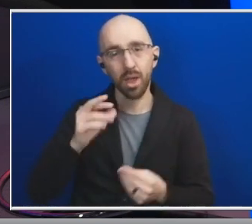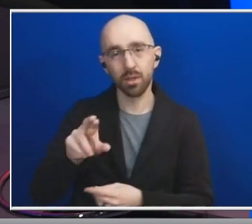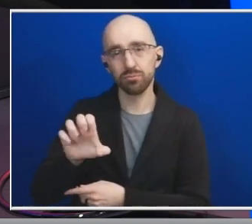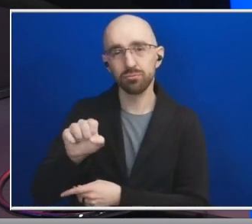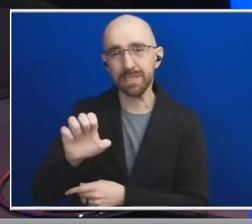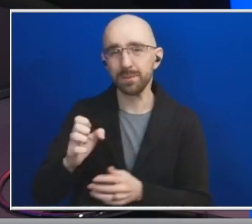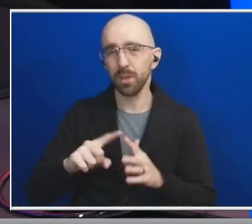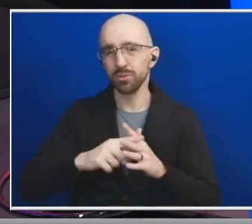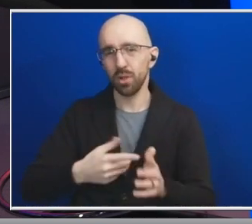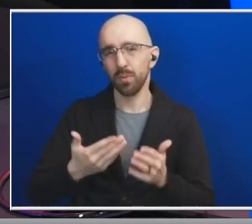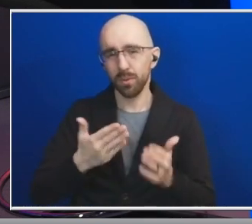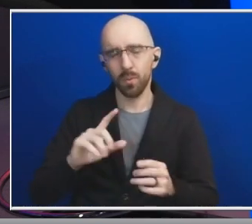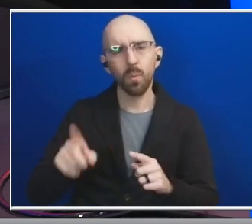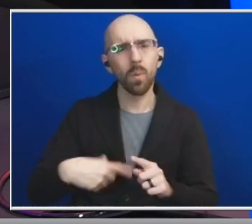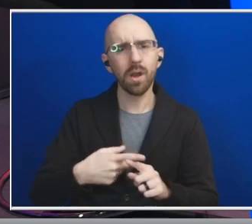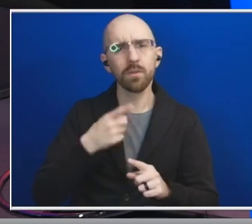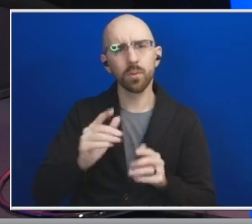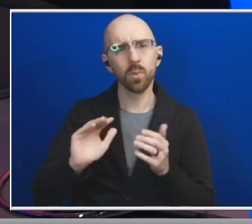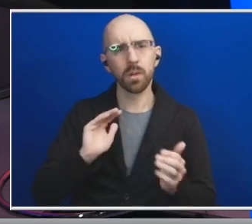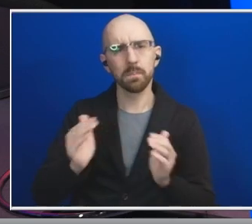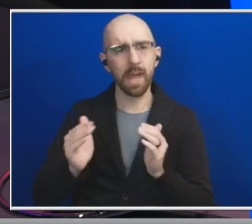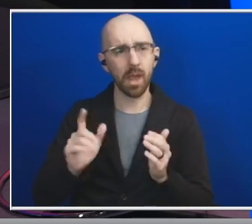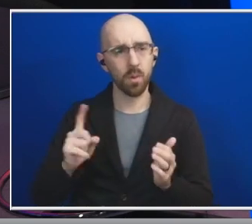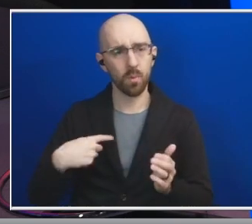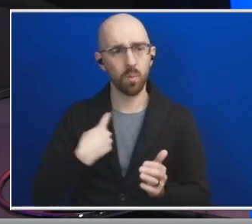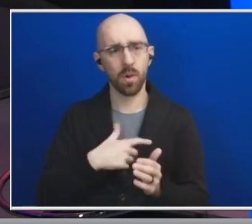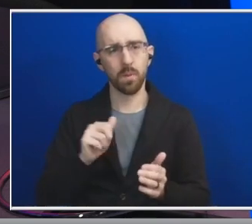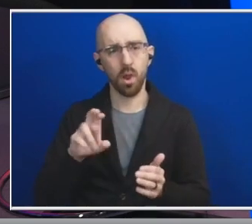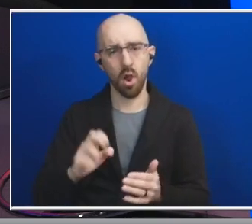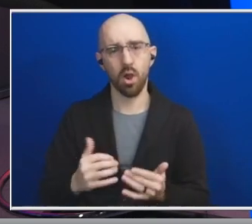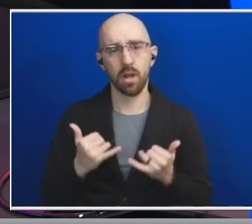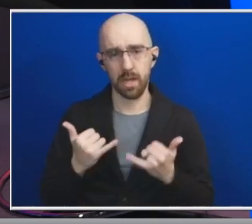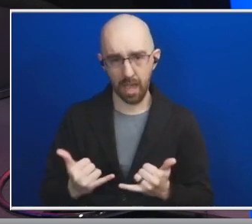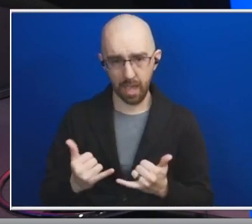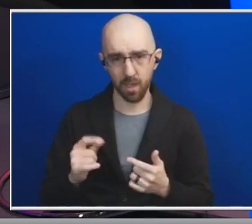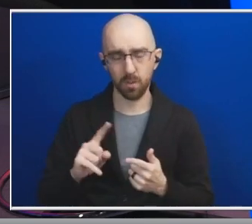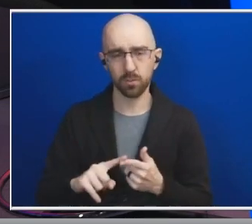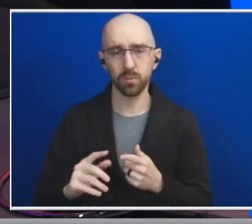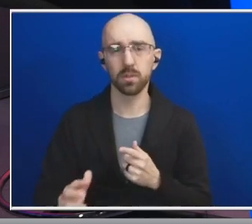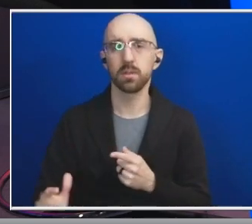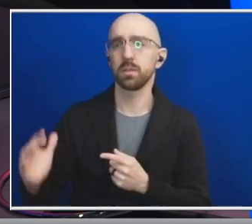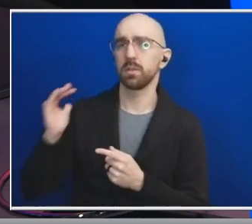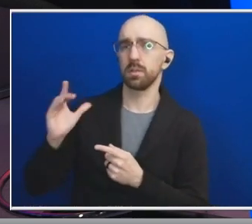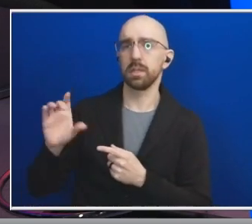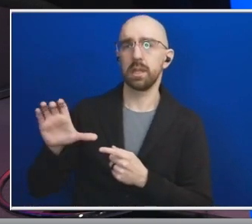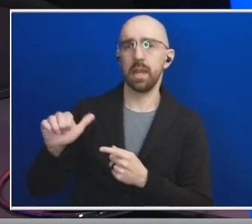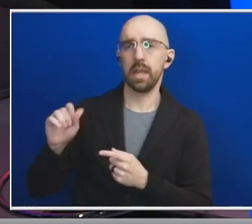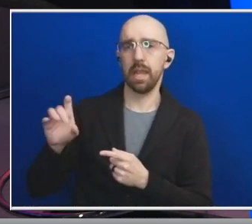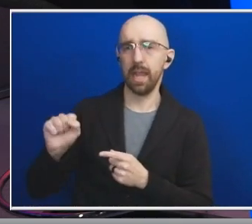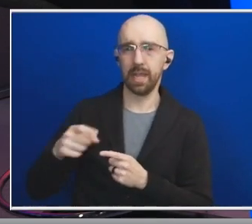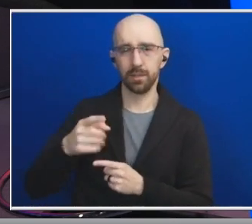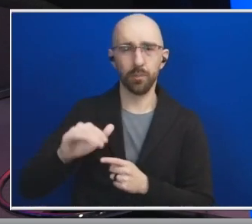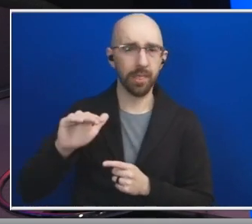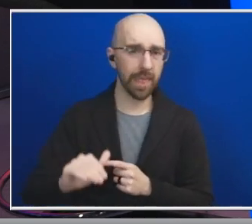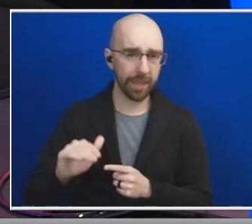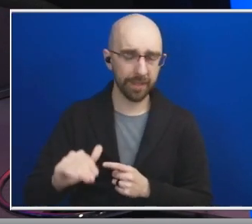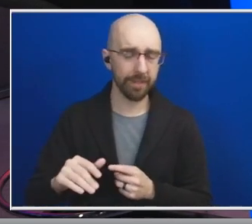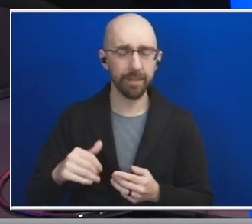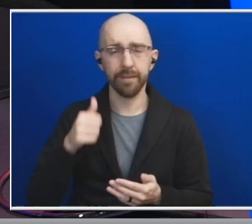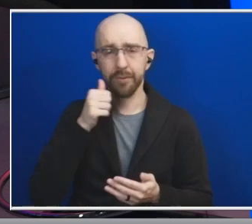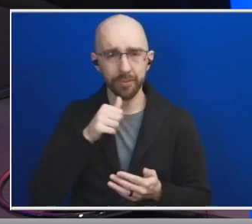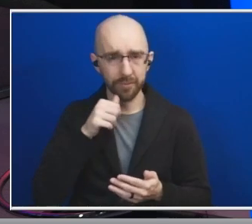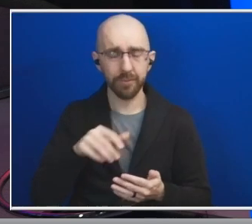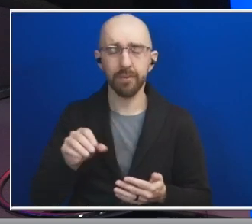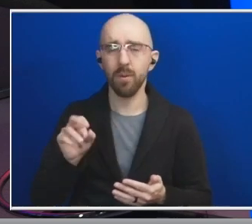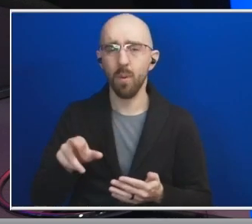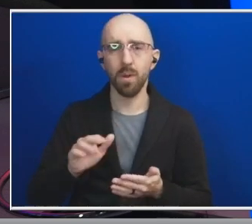you compare where we are now to where we were decades ago, when you were a little girl, when you were going through medicine as a